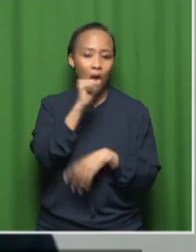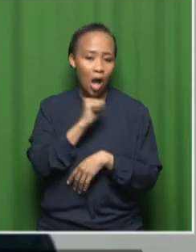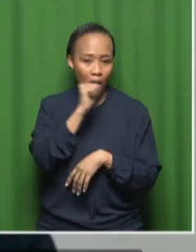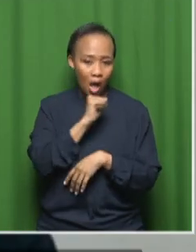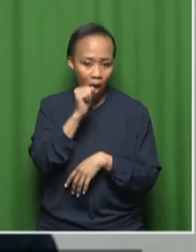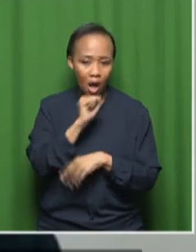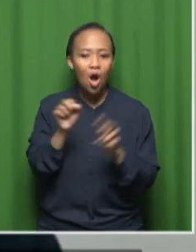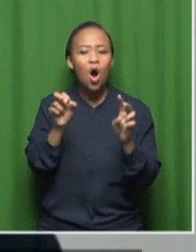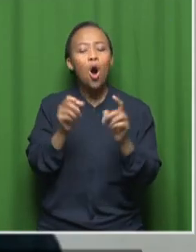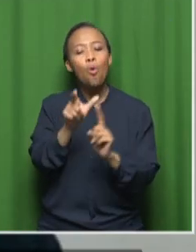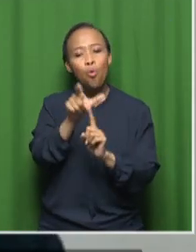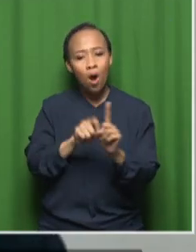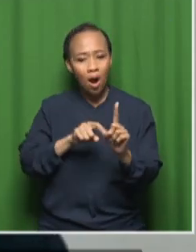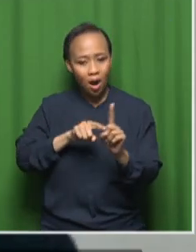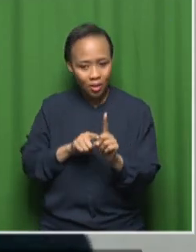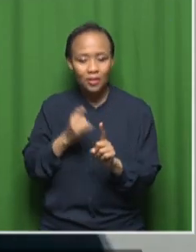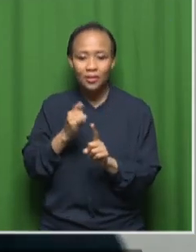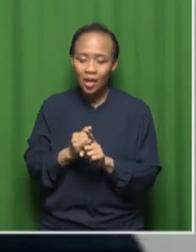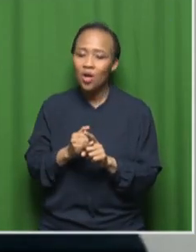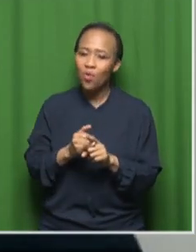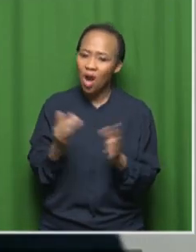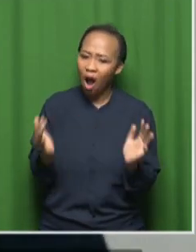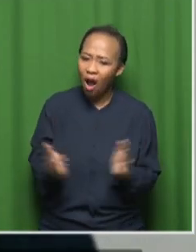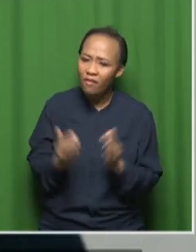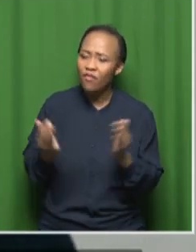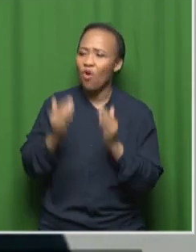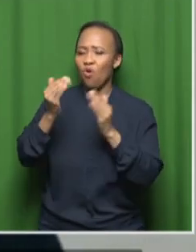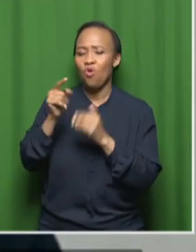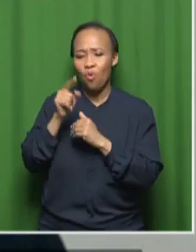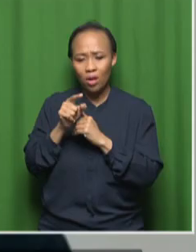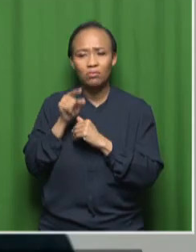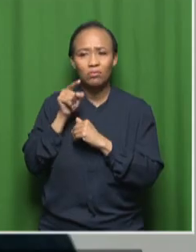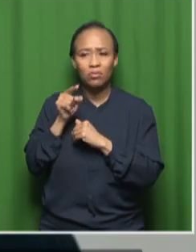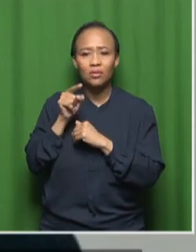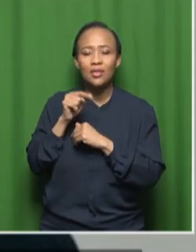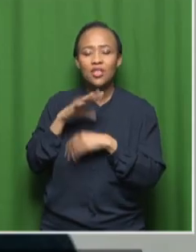word invoking the spirituality of Prof. Khumalo.